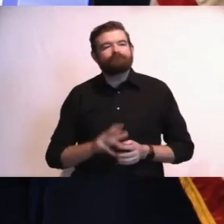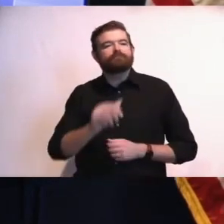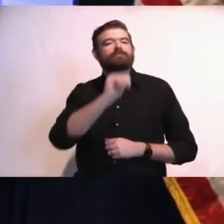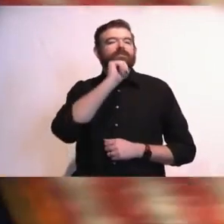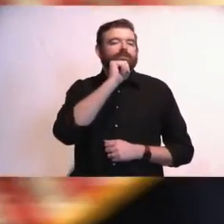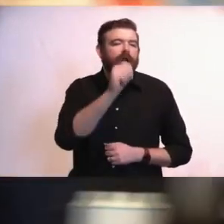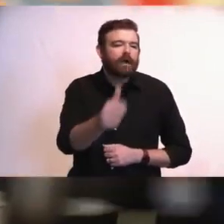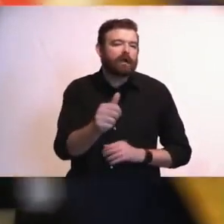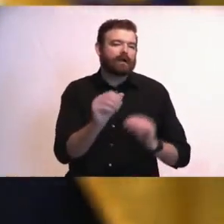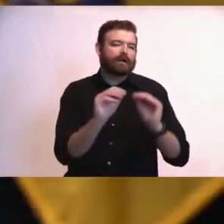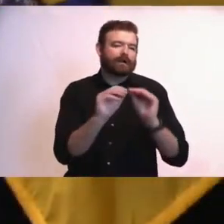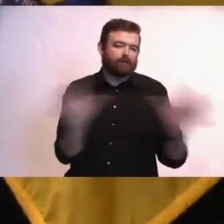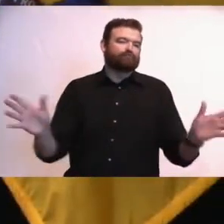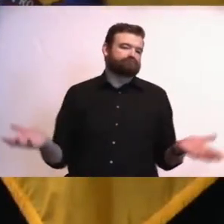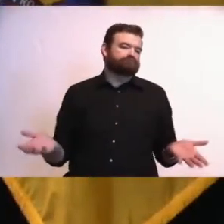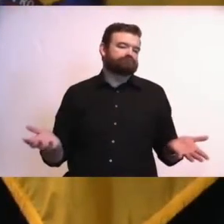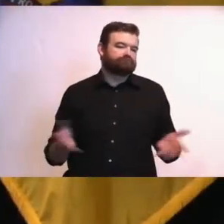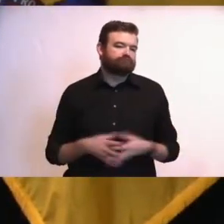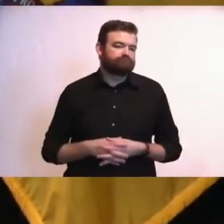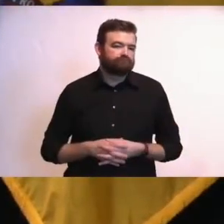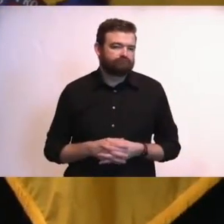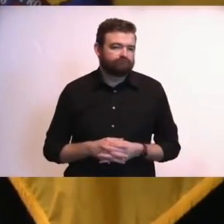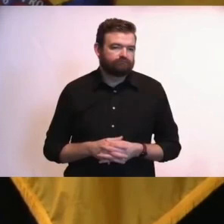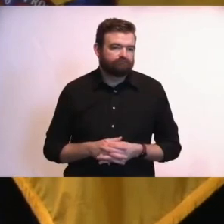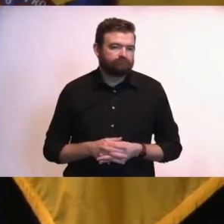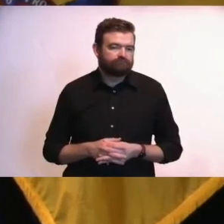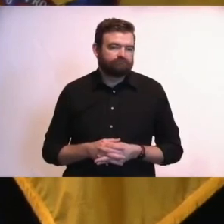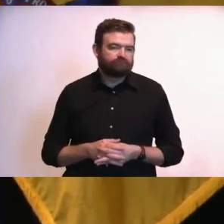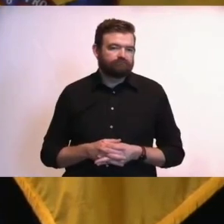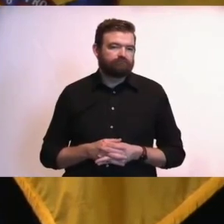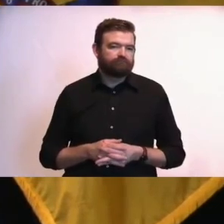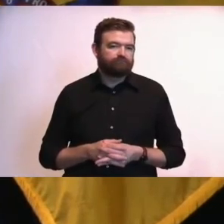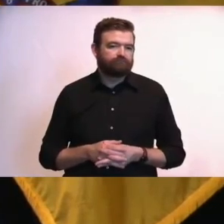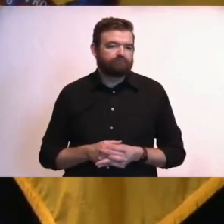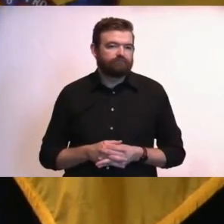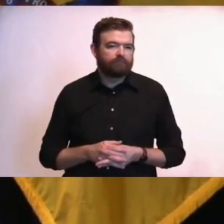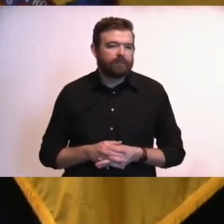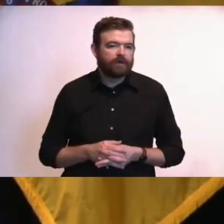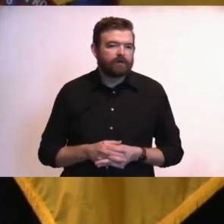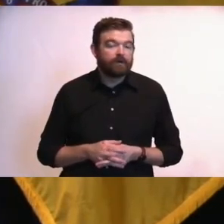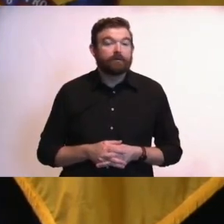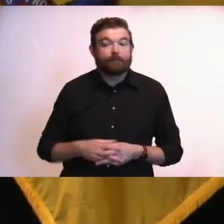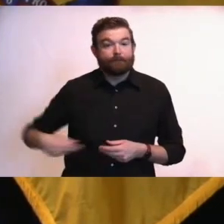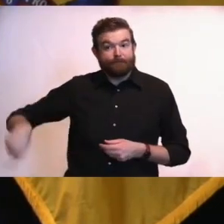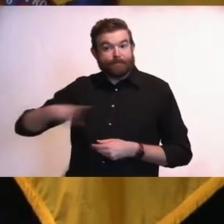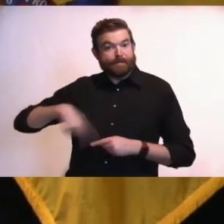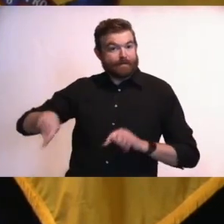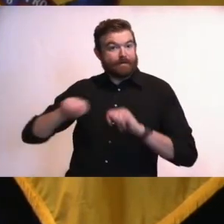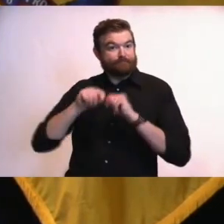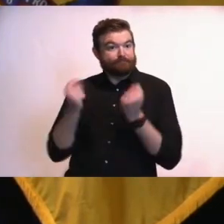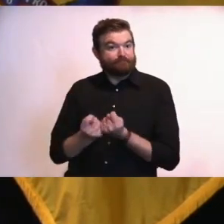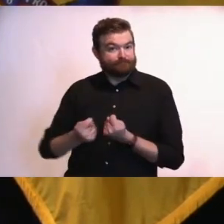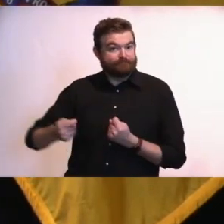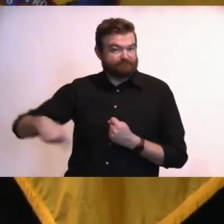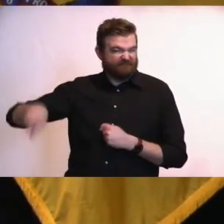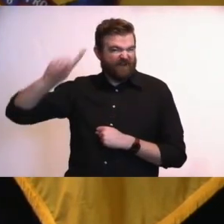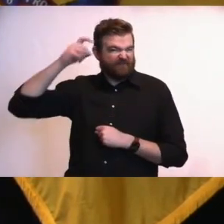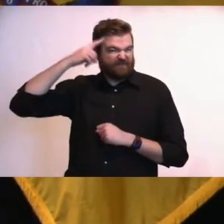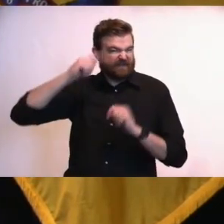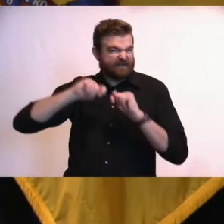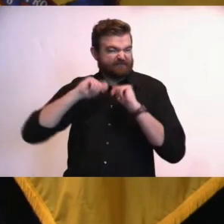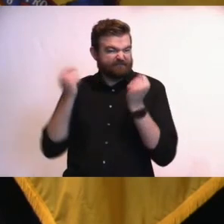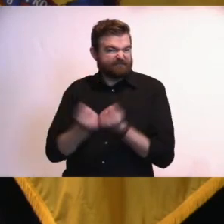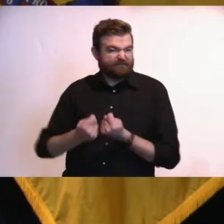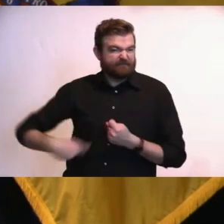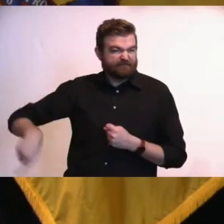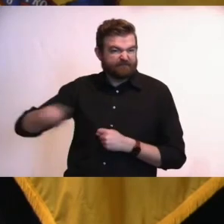Our team, in fact, knows someone, not on our team, but someone who is in a circle of friends who, in fact, died